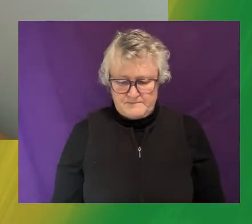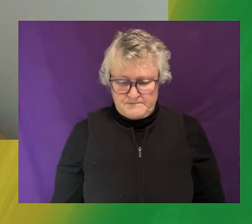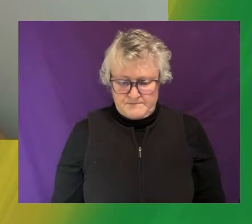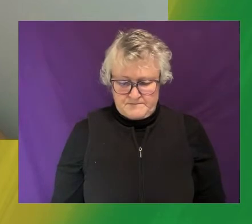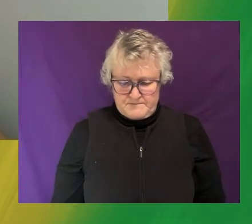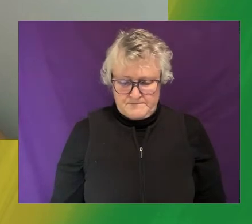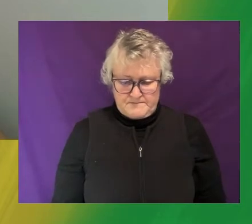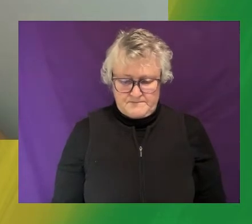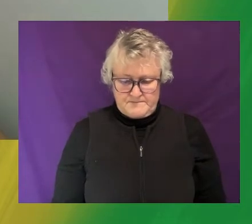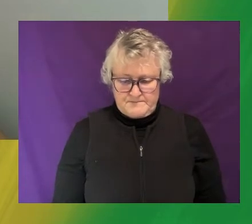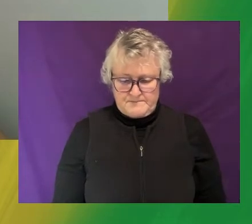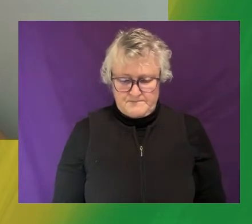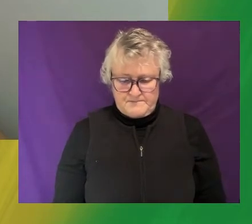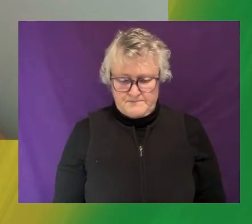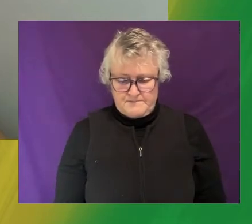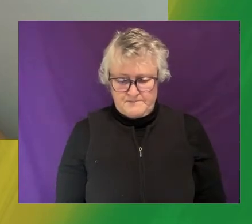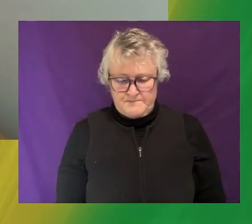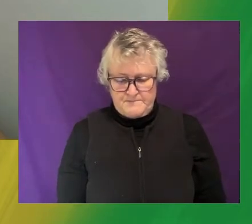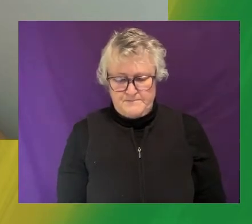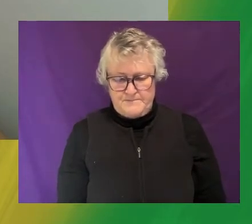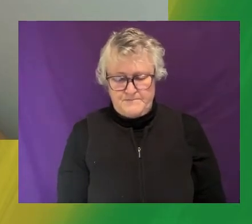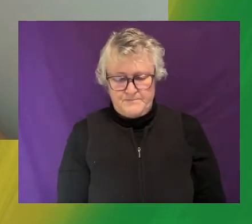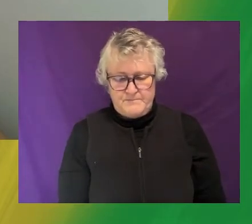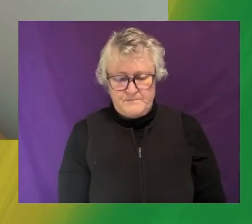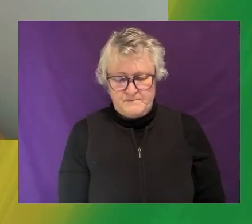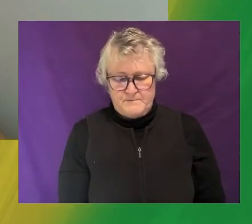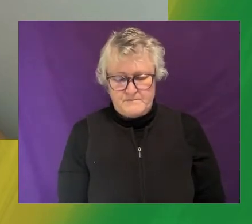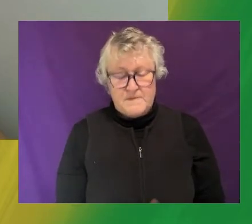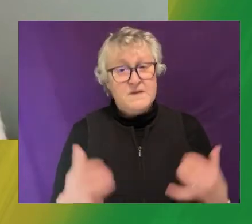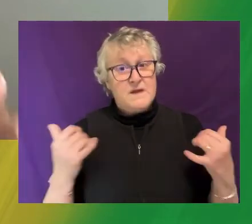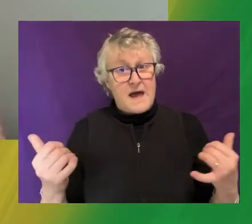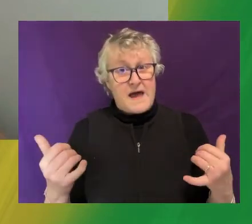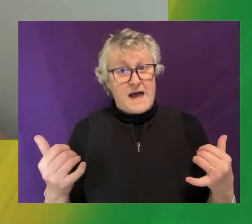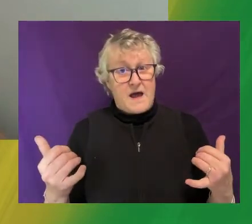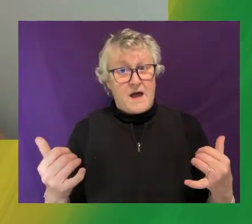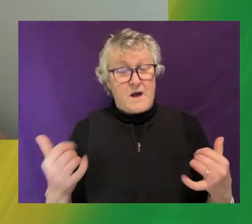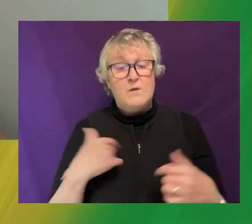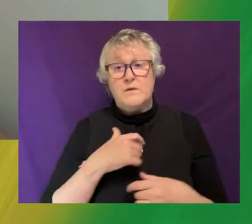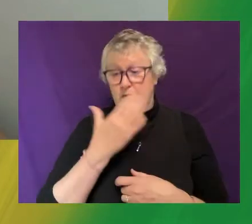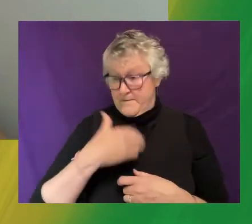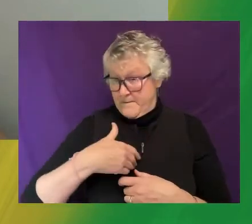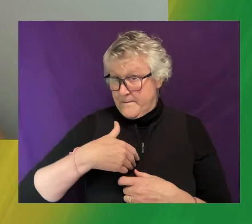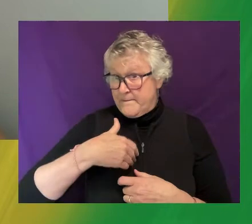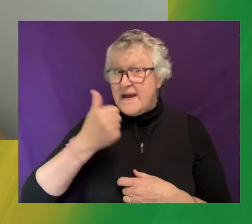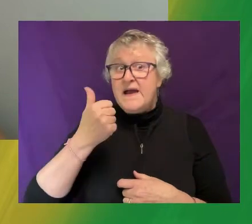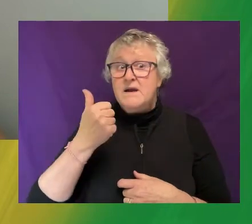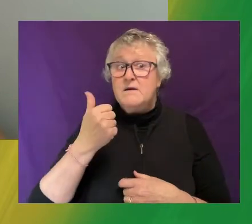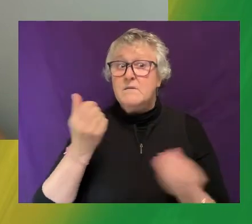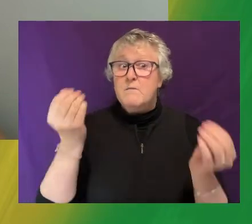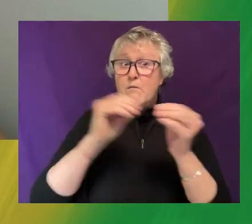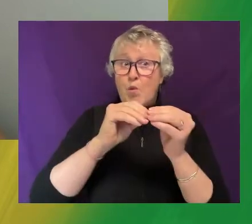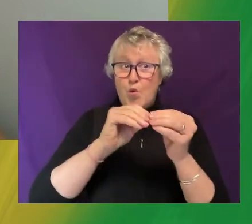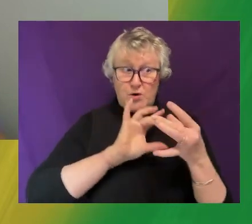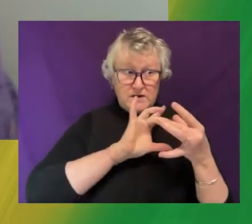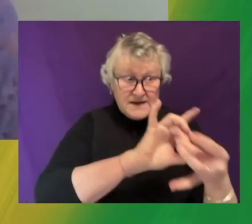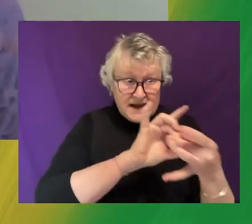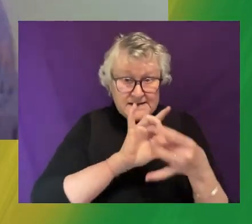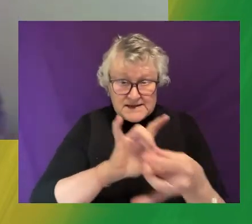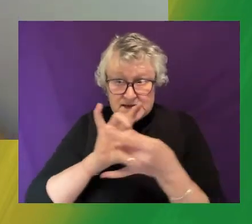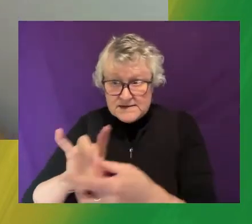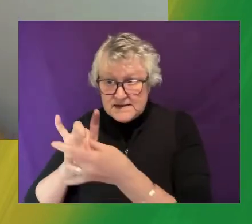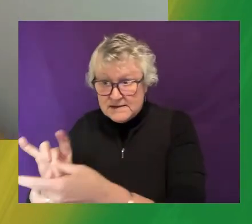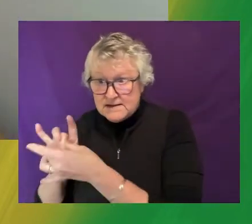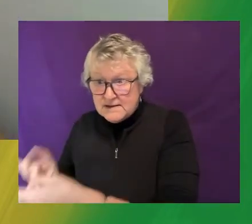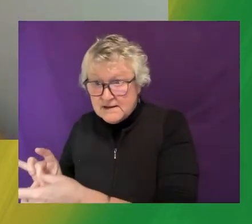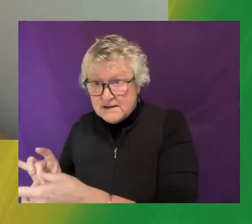And now that we are better connected with ourselves and each other, I invite everyone here